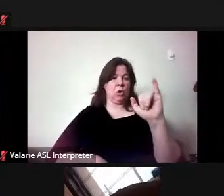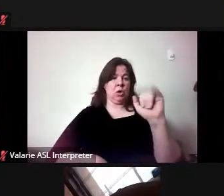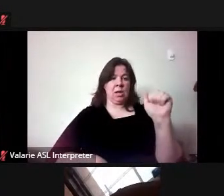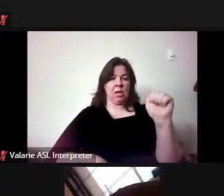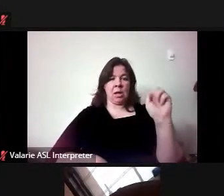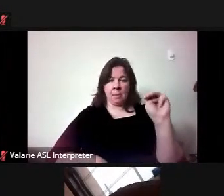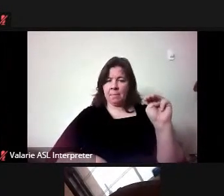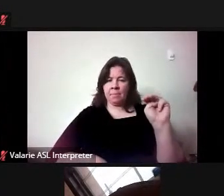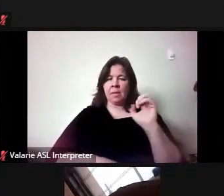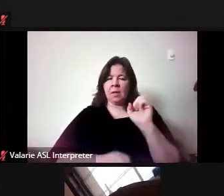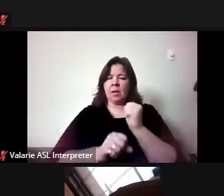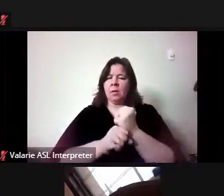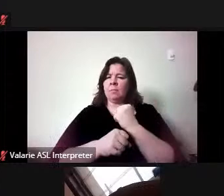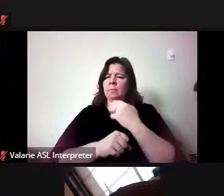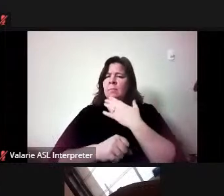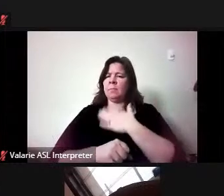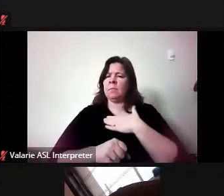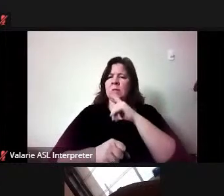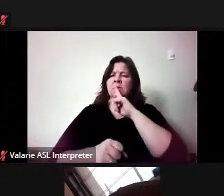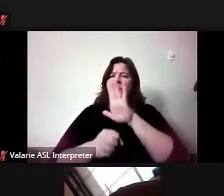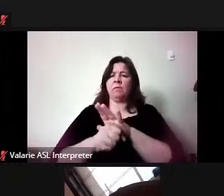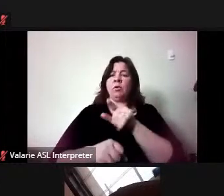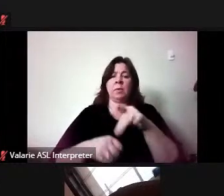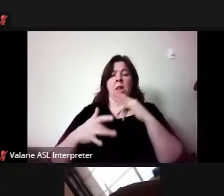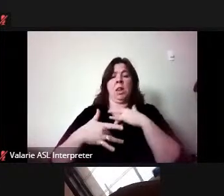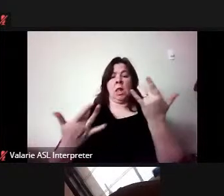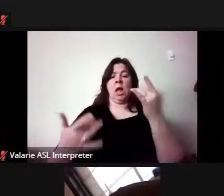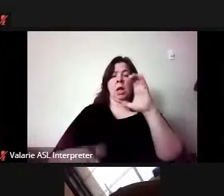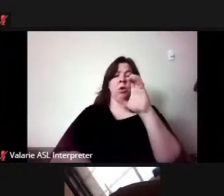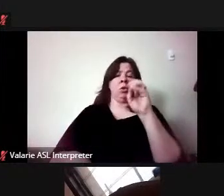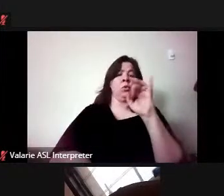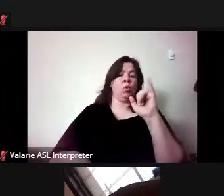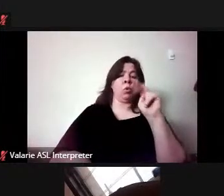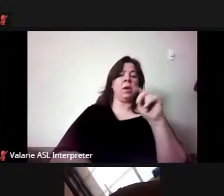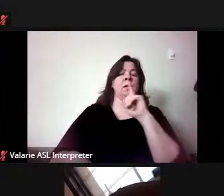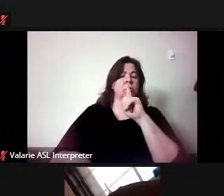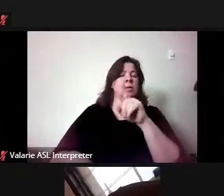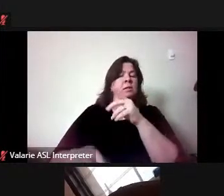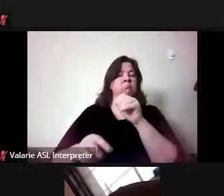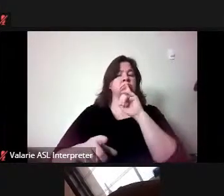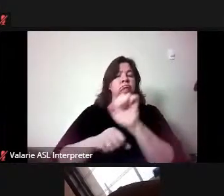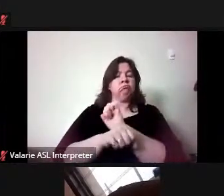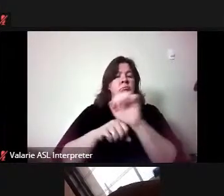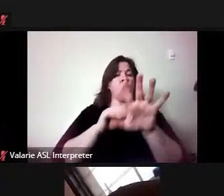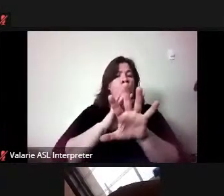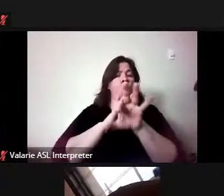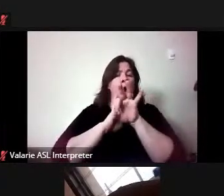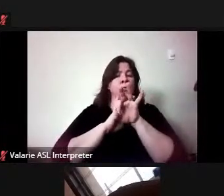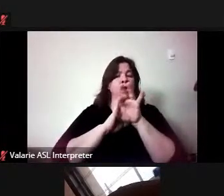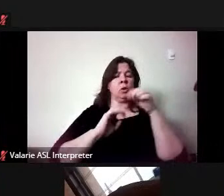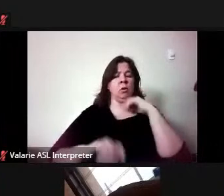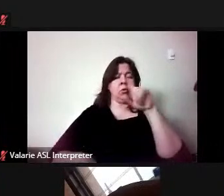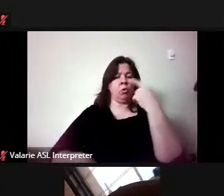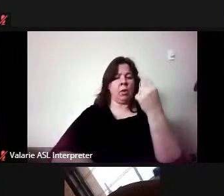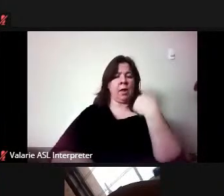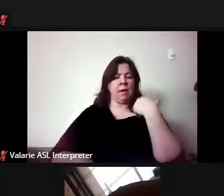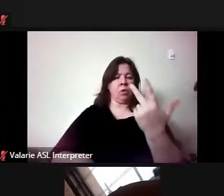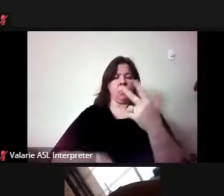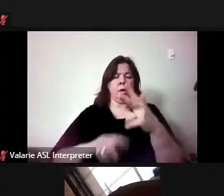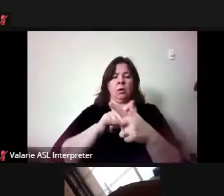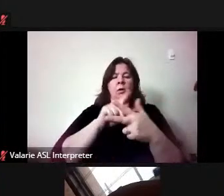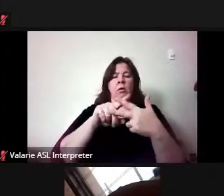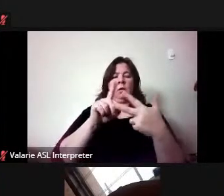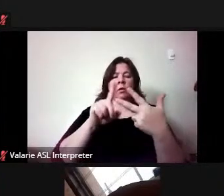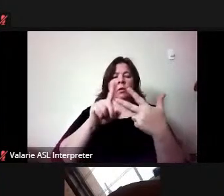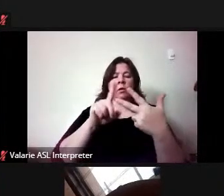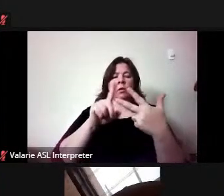wanted you to confirm. Yeah, it is. Litecoin is an option. But we only have 3. We have Litecoin, Bitcoin, and Ethereum.